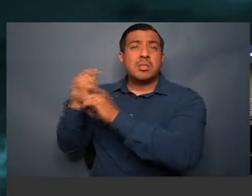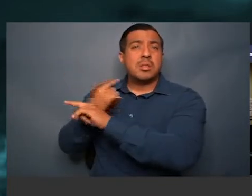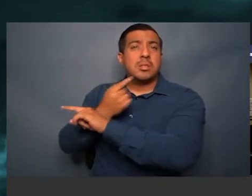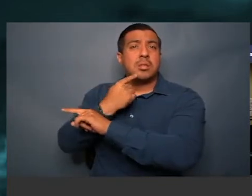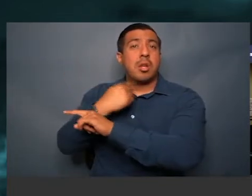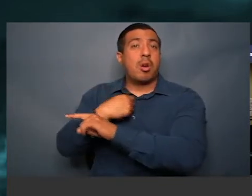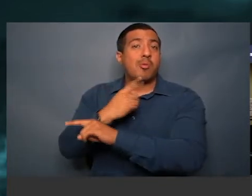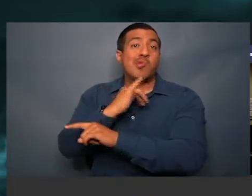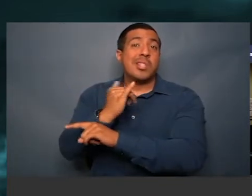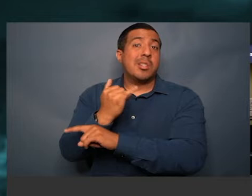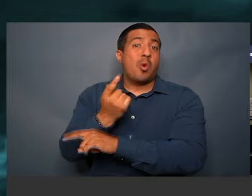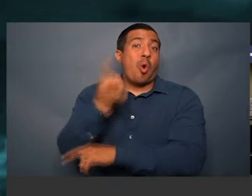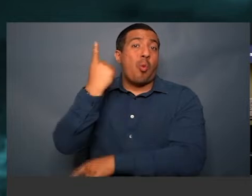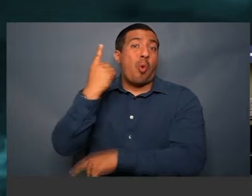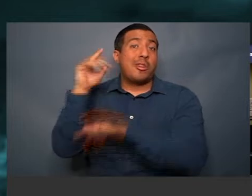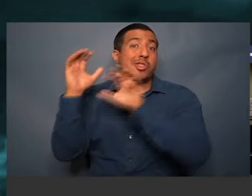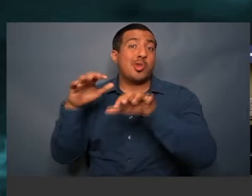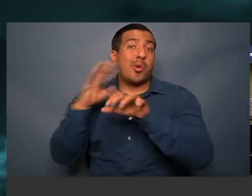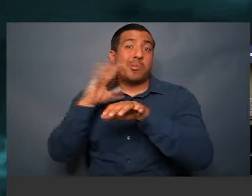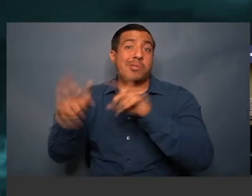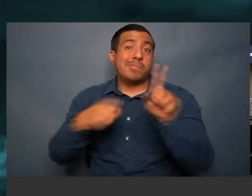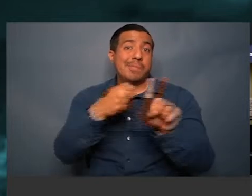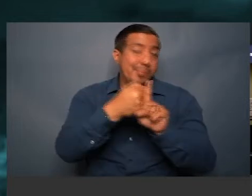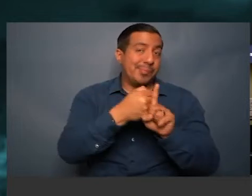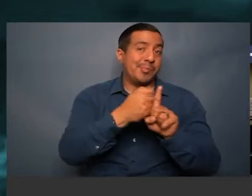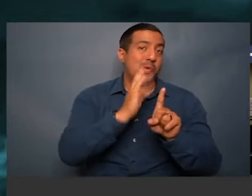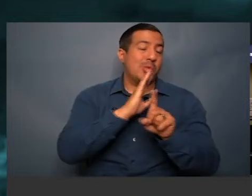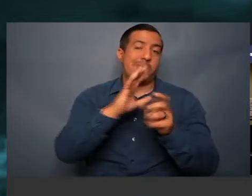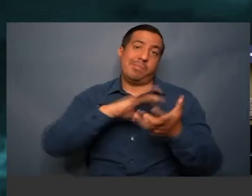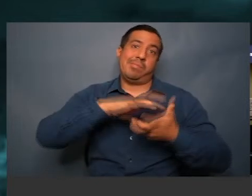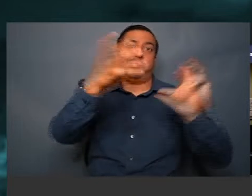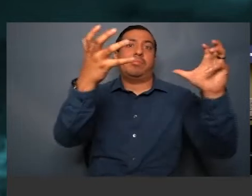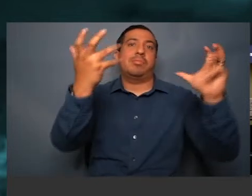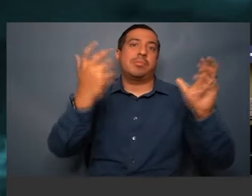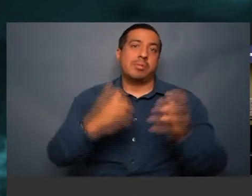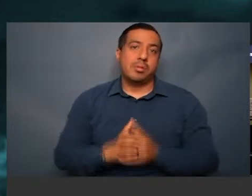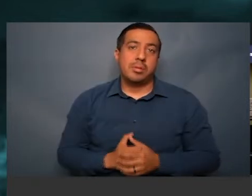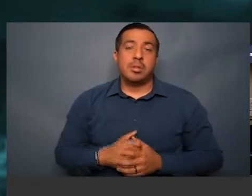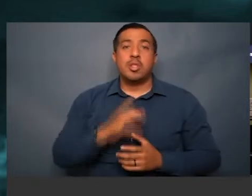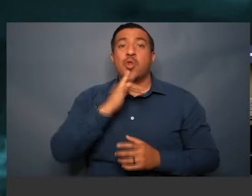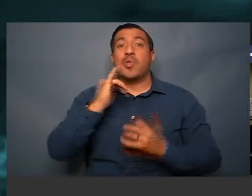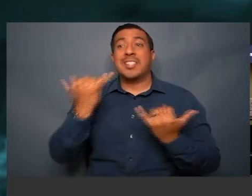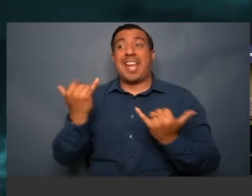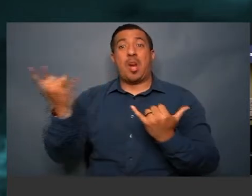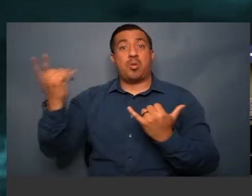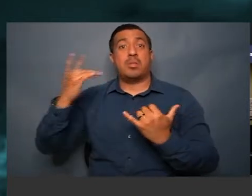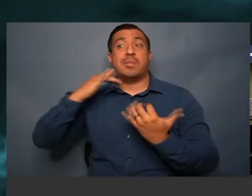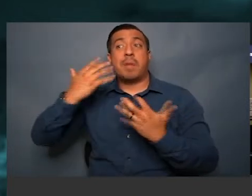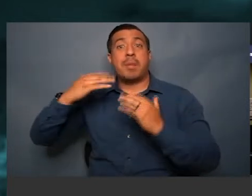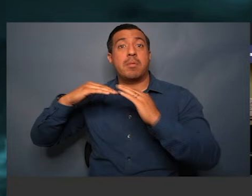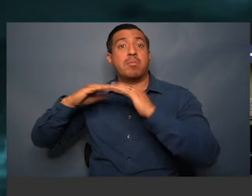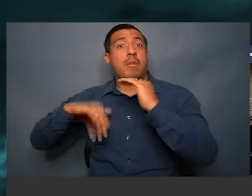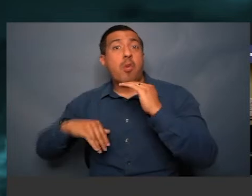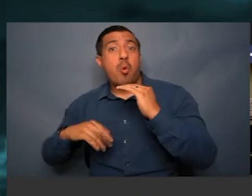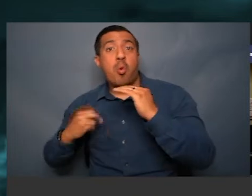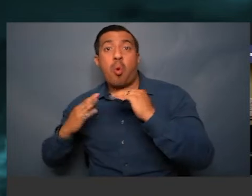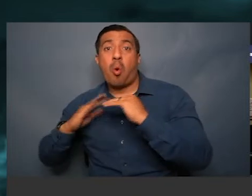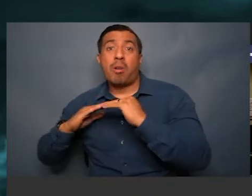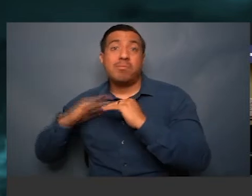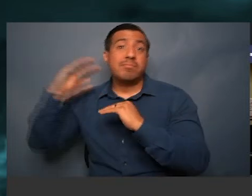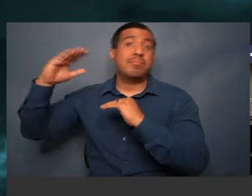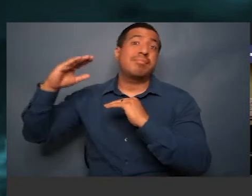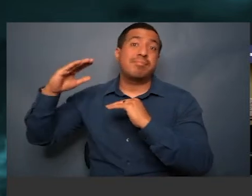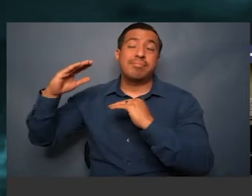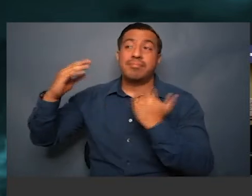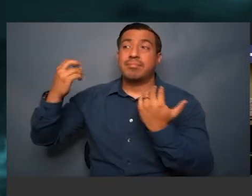one storm. So the forecast could be for a below average season. It could be for an above average season.